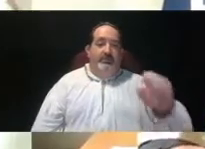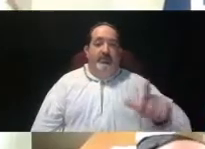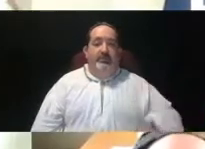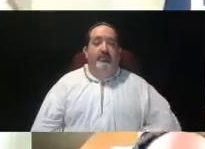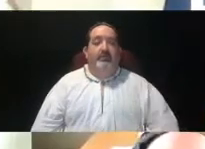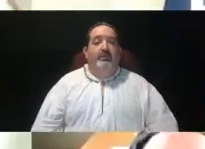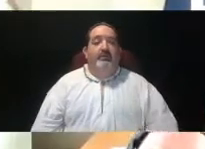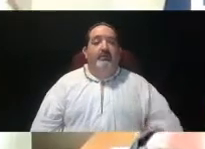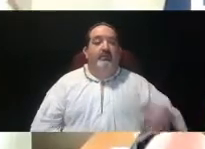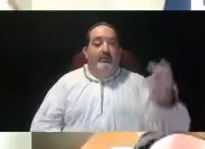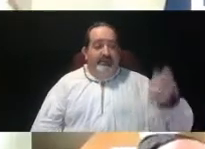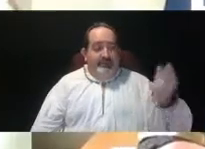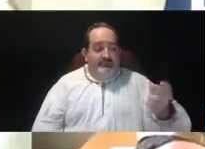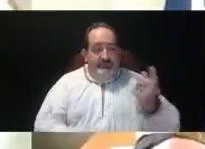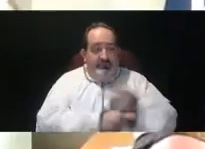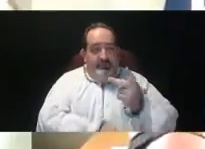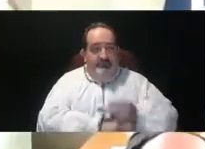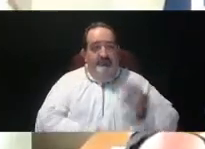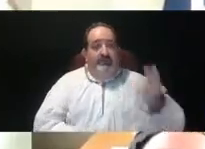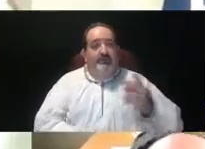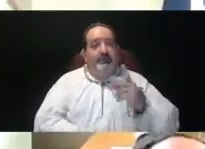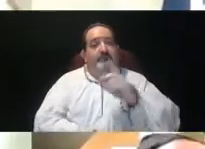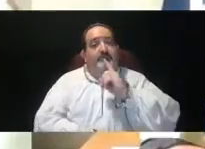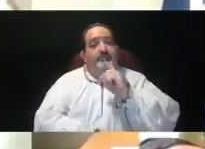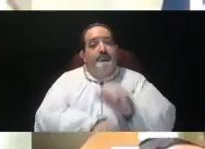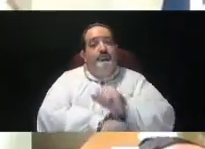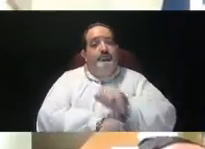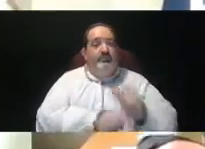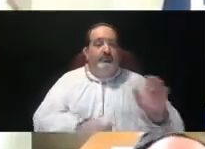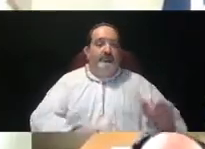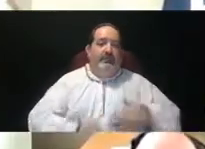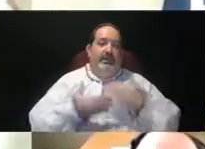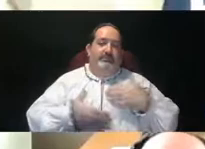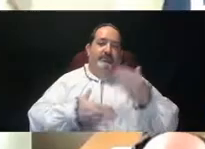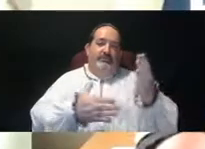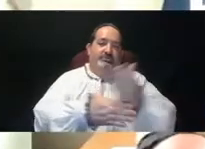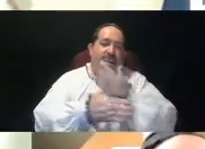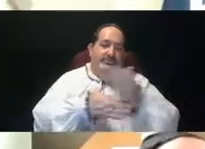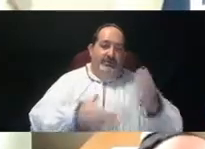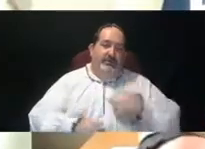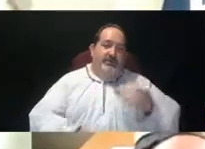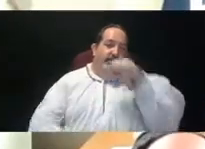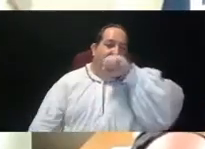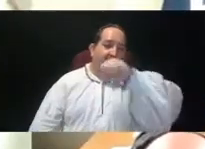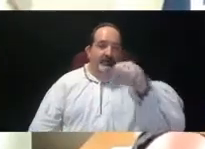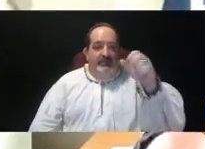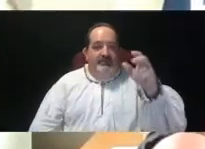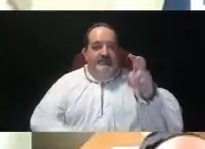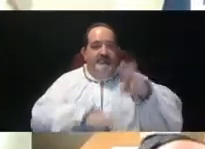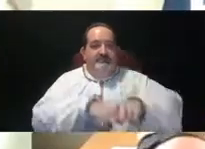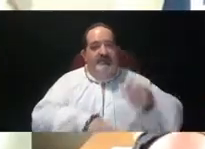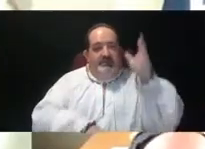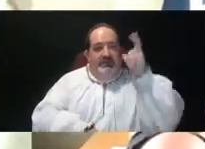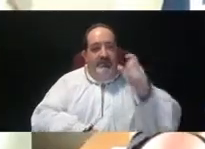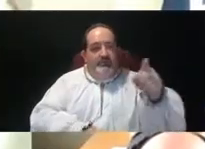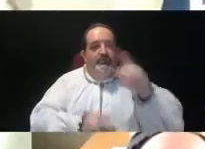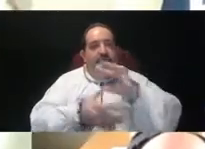history, you keep it real, and you're happy to share it. And I just love listening to you tell a story. Thank